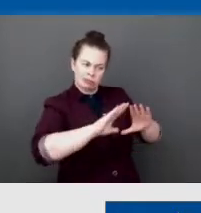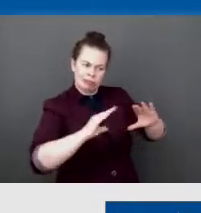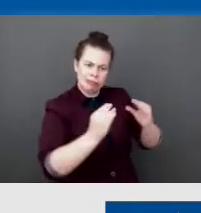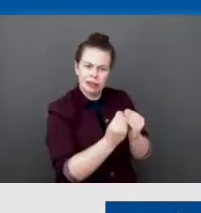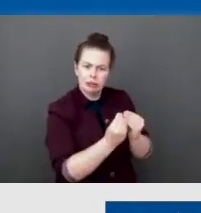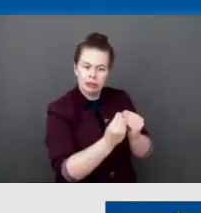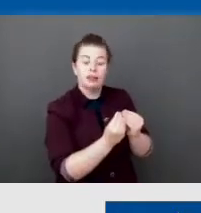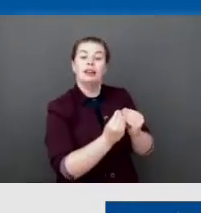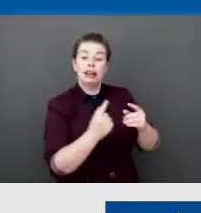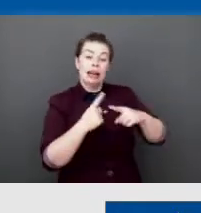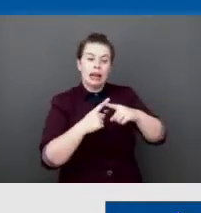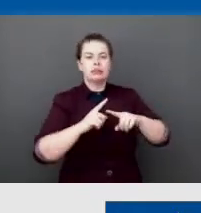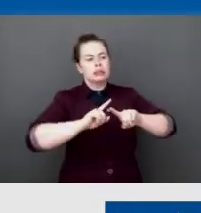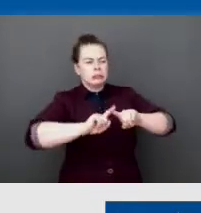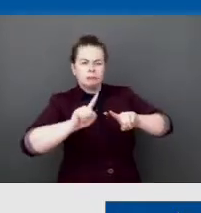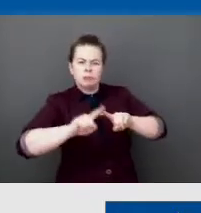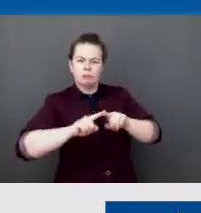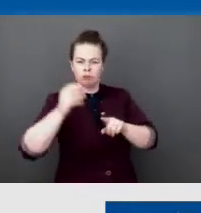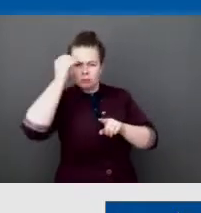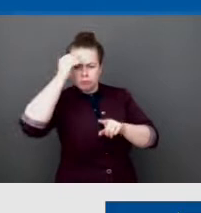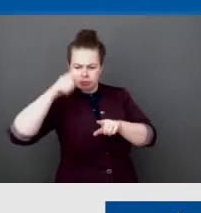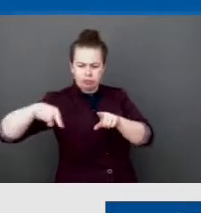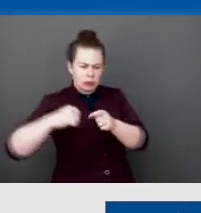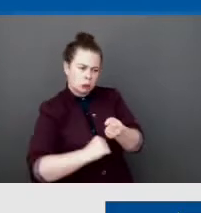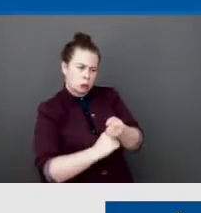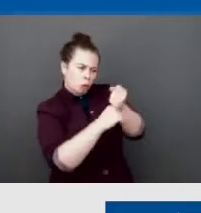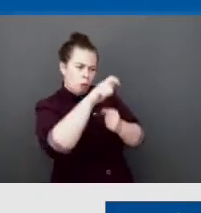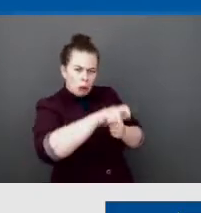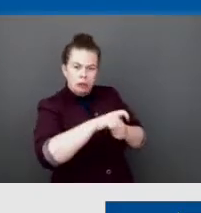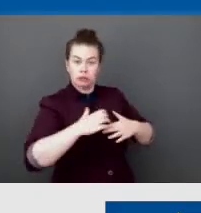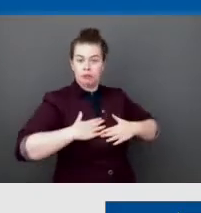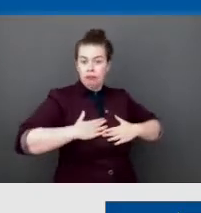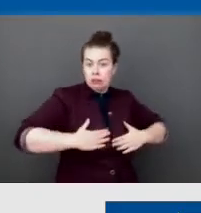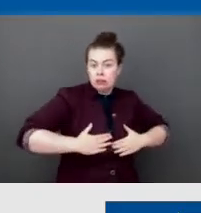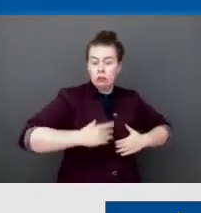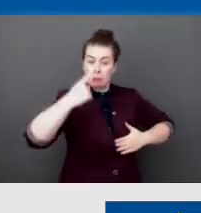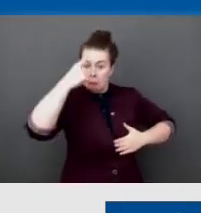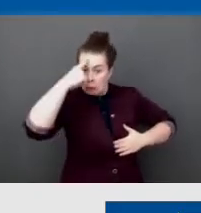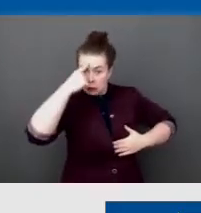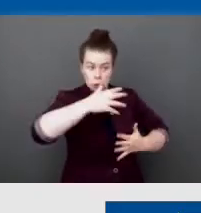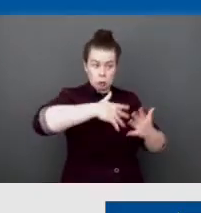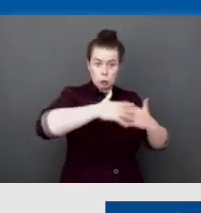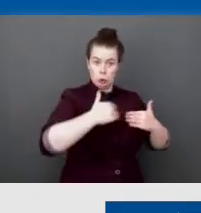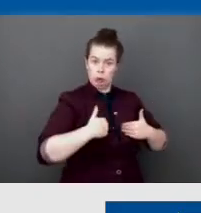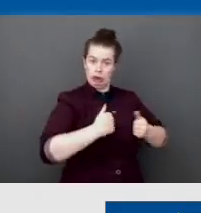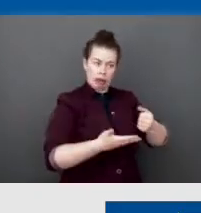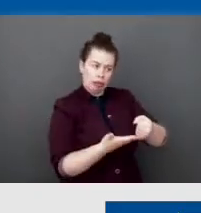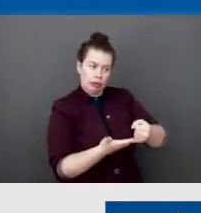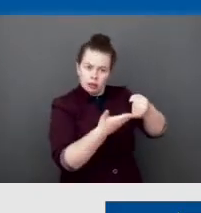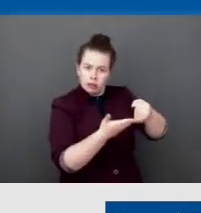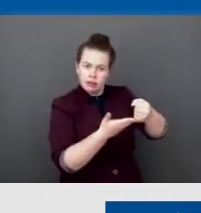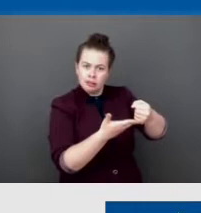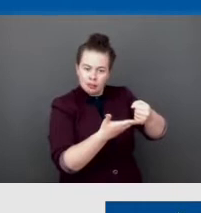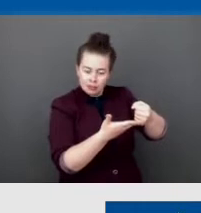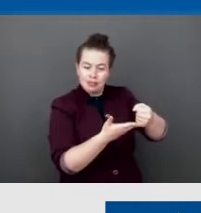the individual, his family and his preferences, integrated care, prevention and promotion of mental and physical